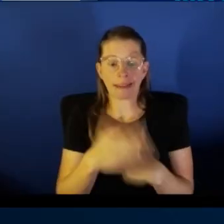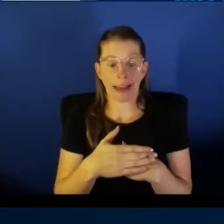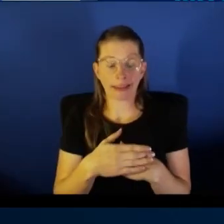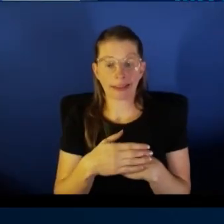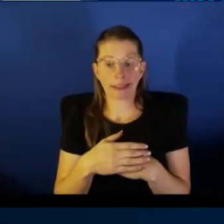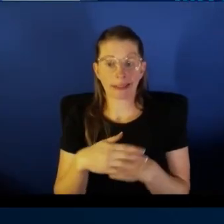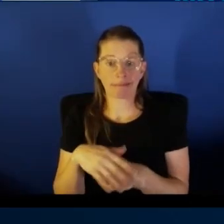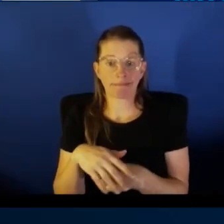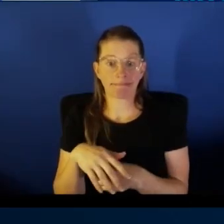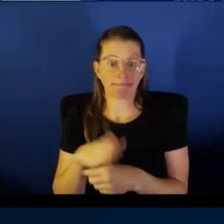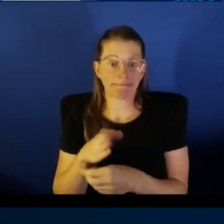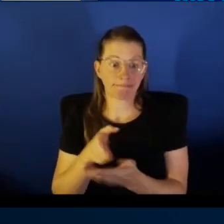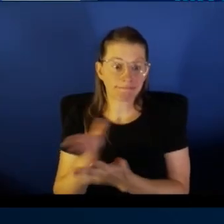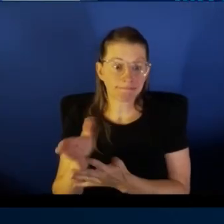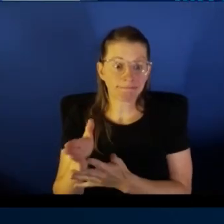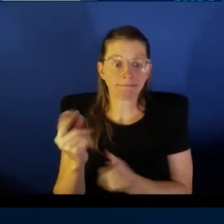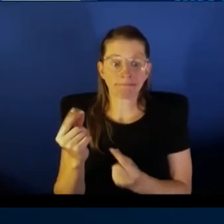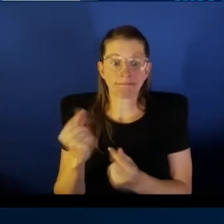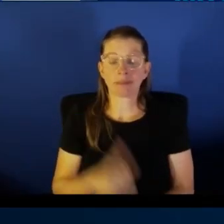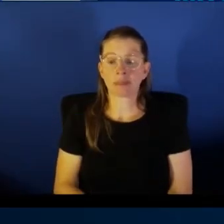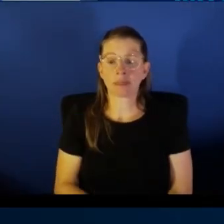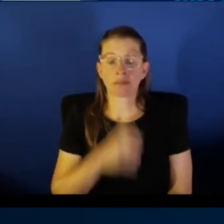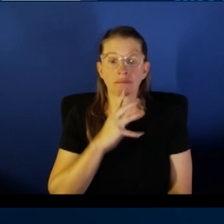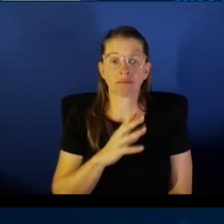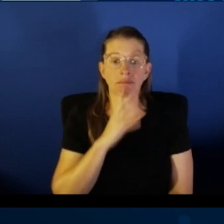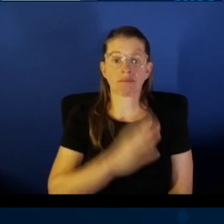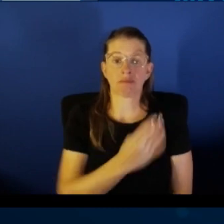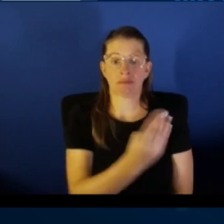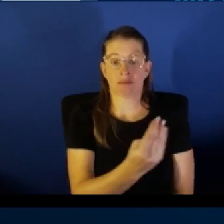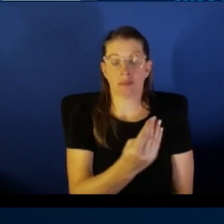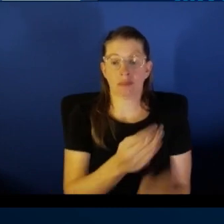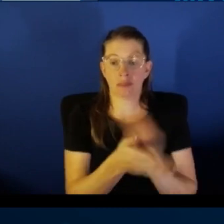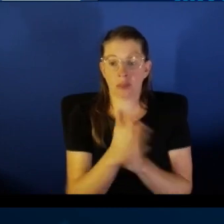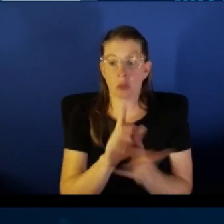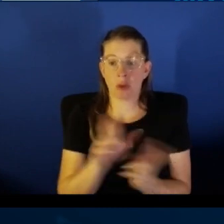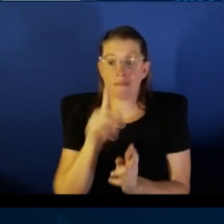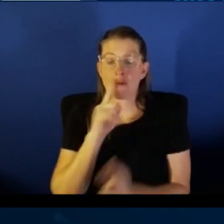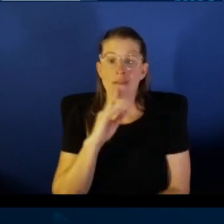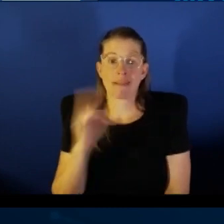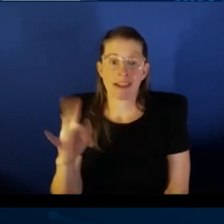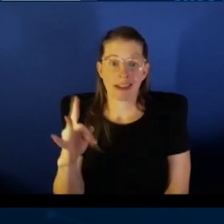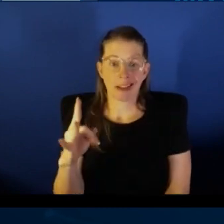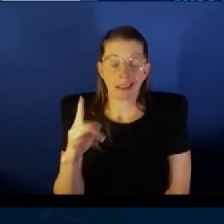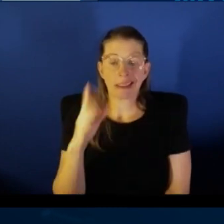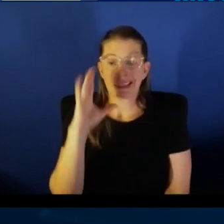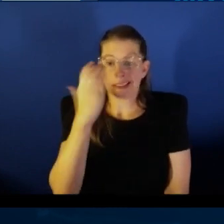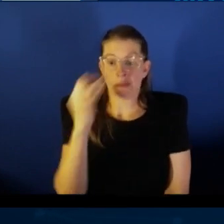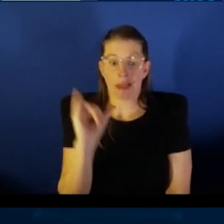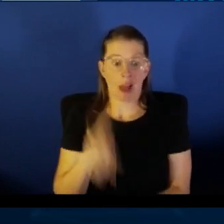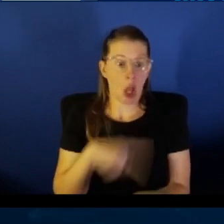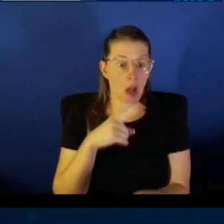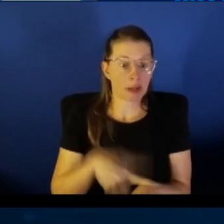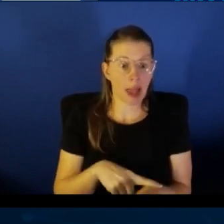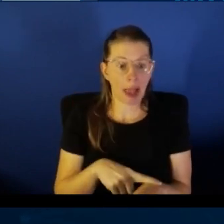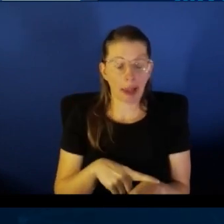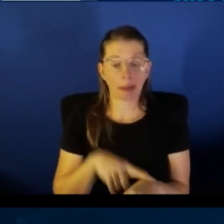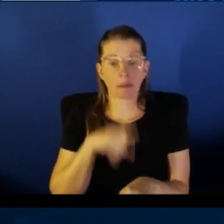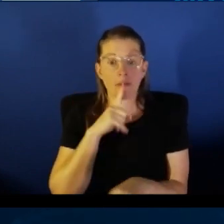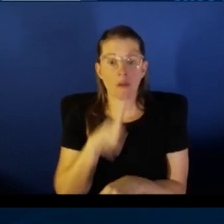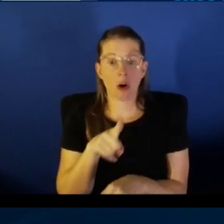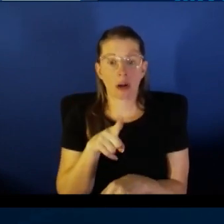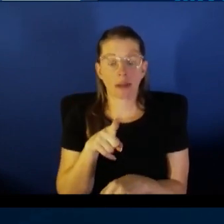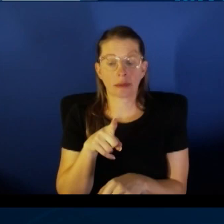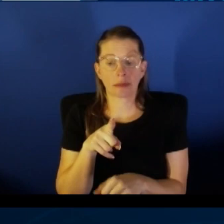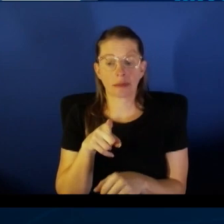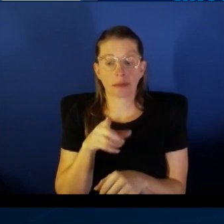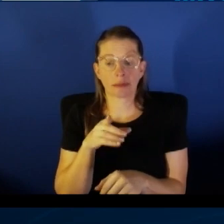in on that as well. We say 14 to start getting ready for 18. That seems like a long amount of time to get ready for some of those post-18 programs. But is there